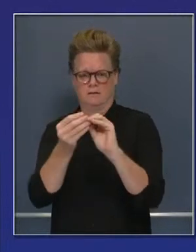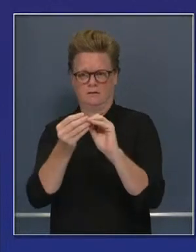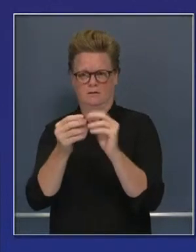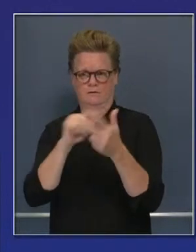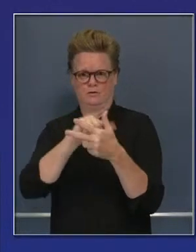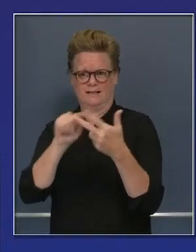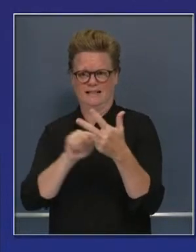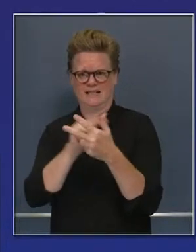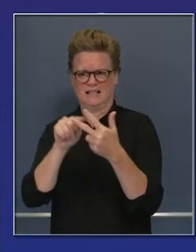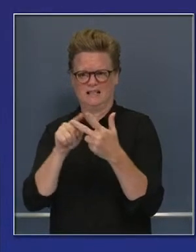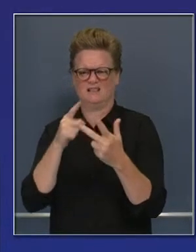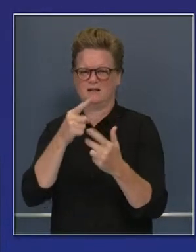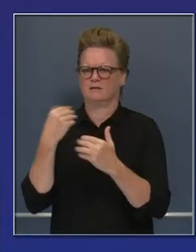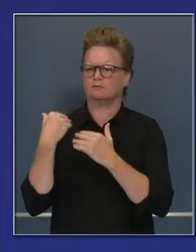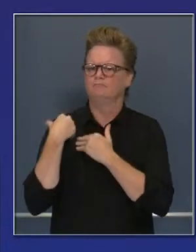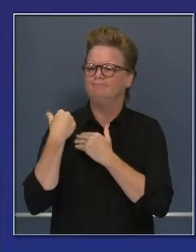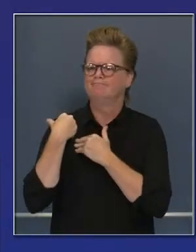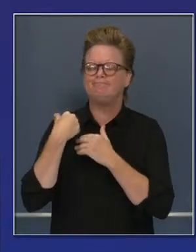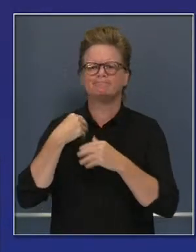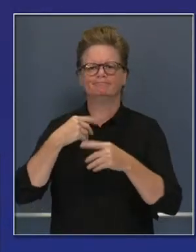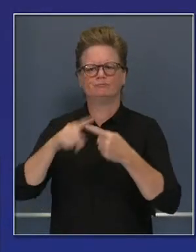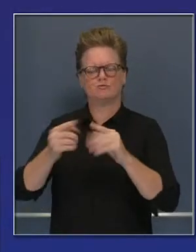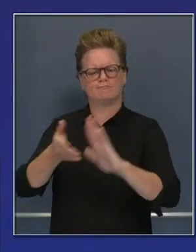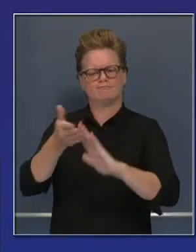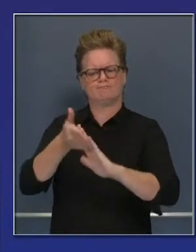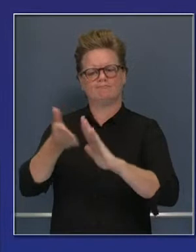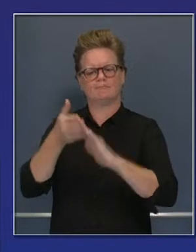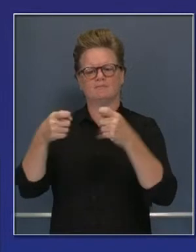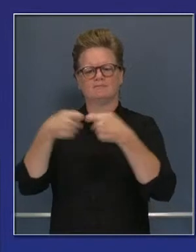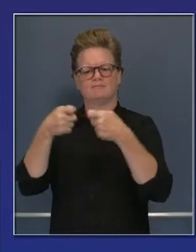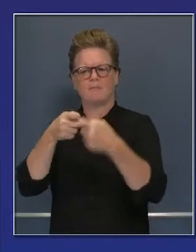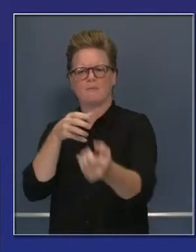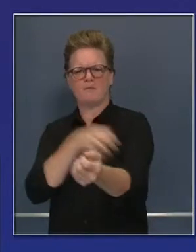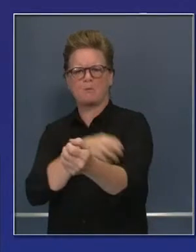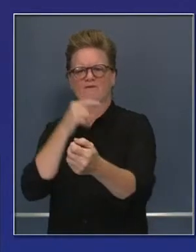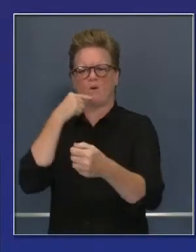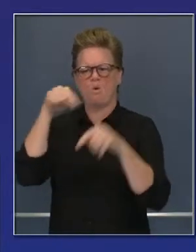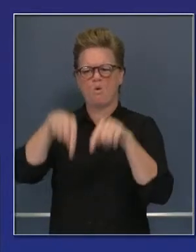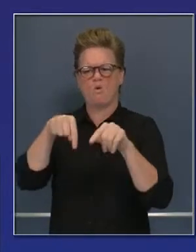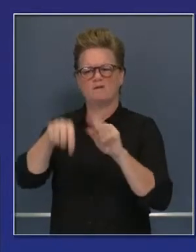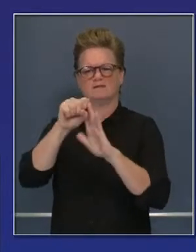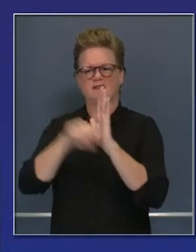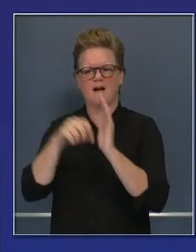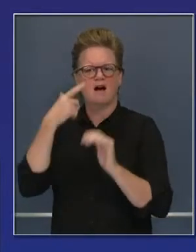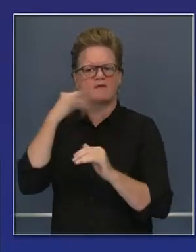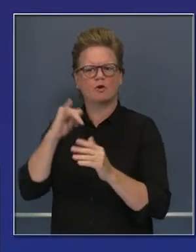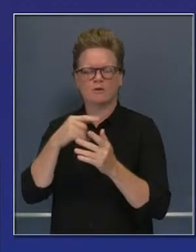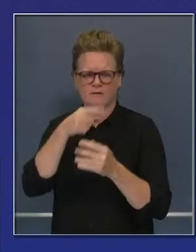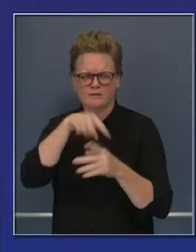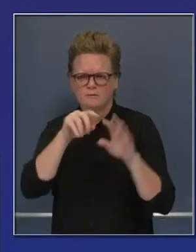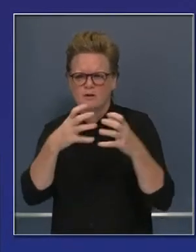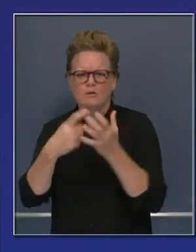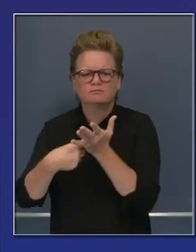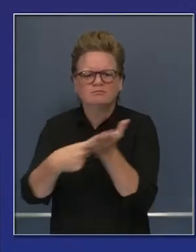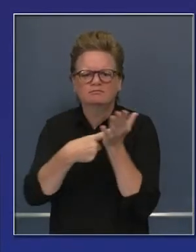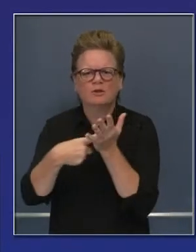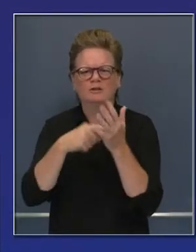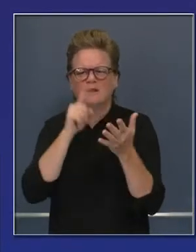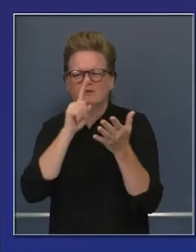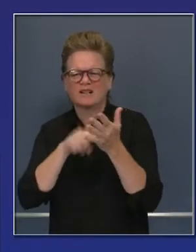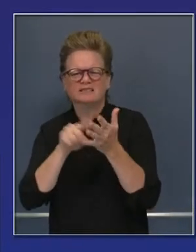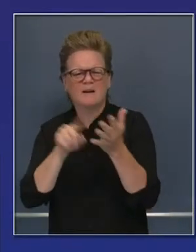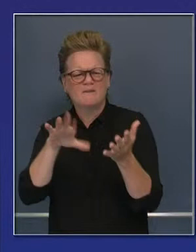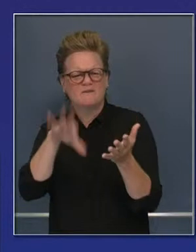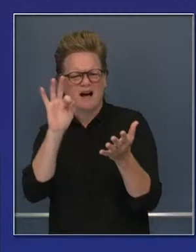distribution here in the state of California. And they are working in partnership, in a collaborative spirit, to make